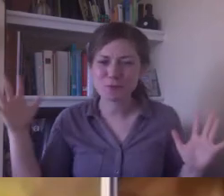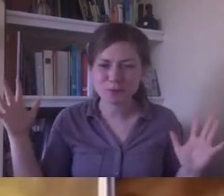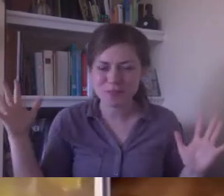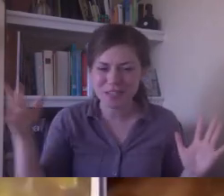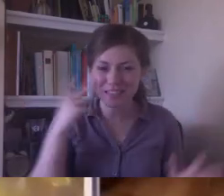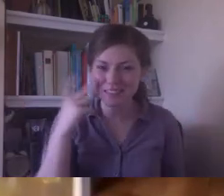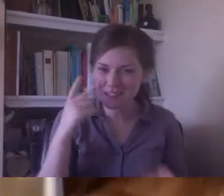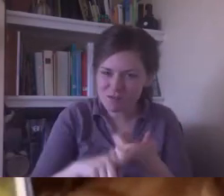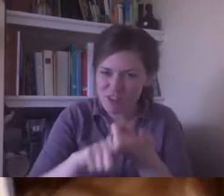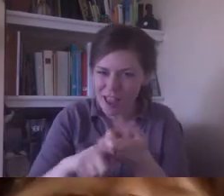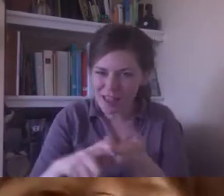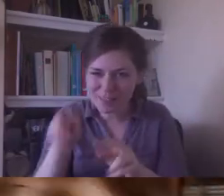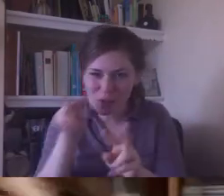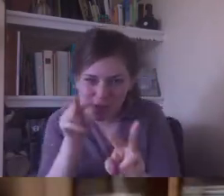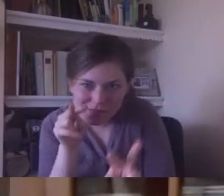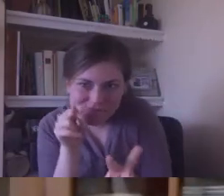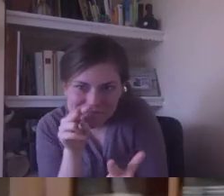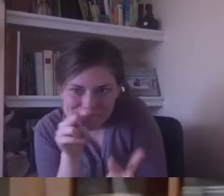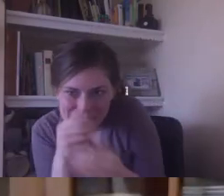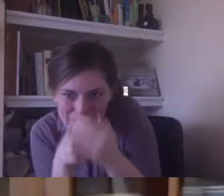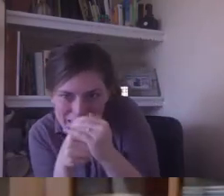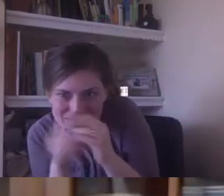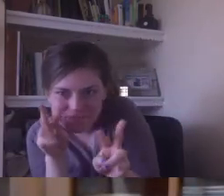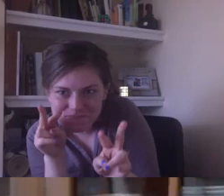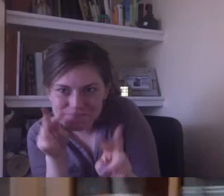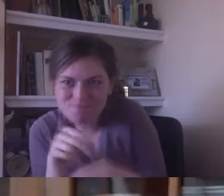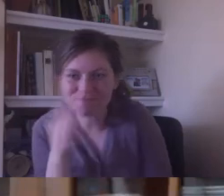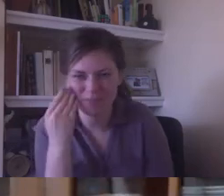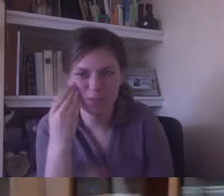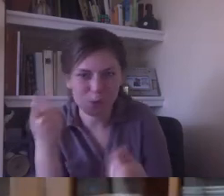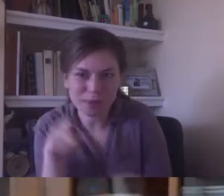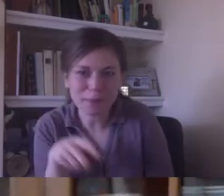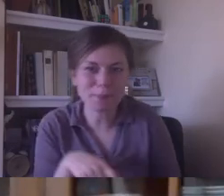you see his friends peeking? They know what's going on.